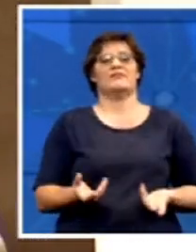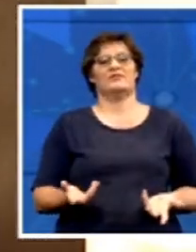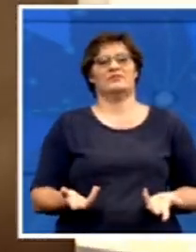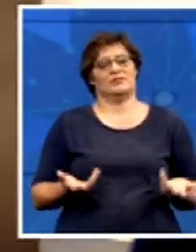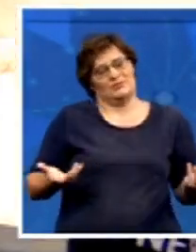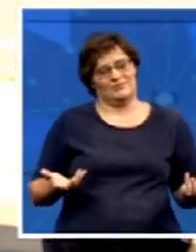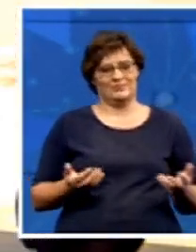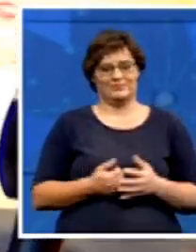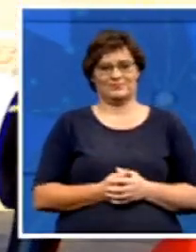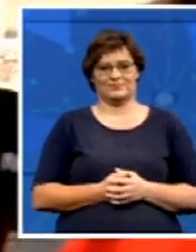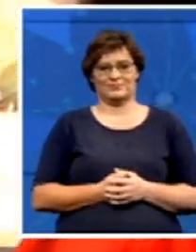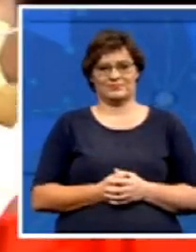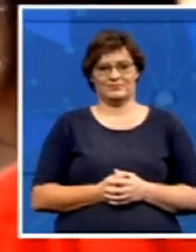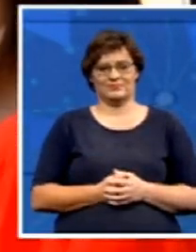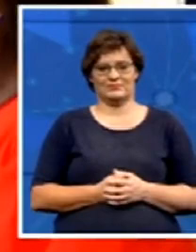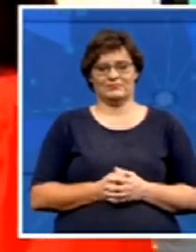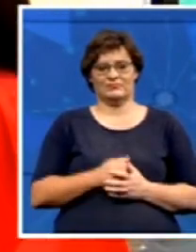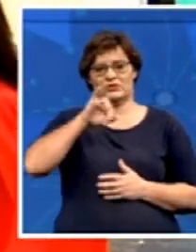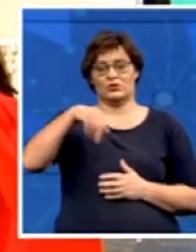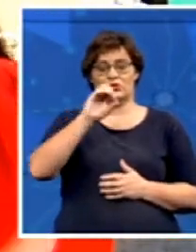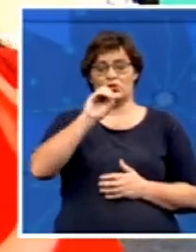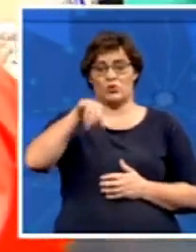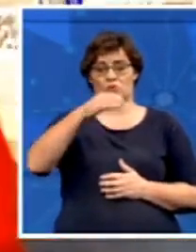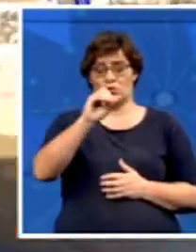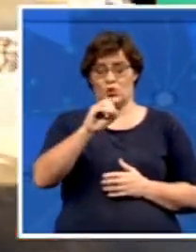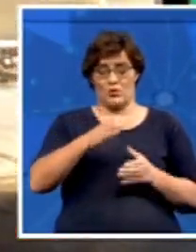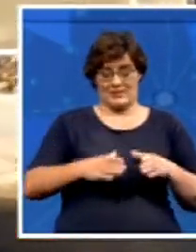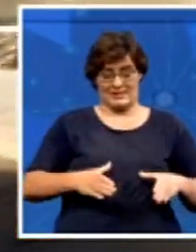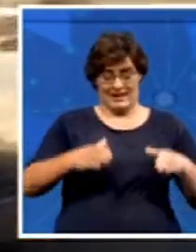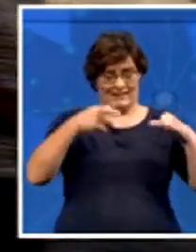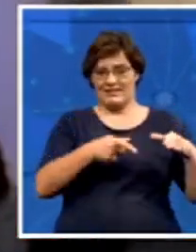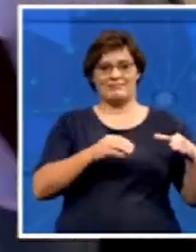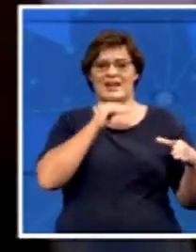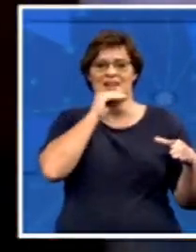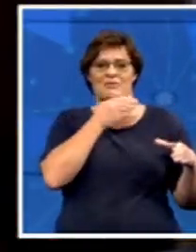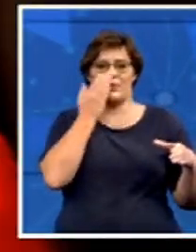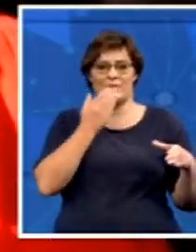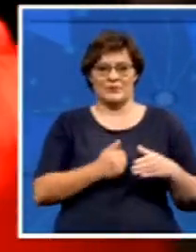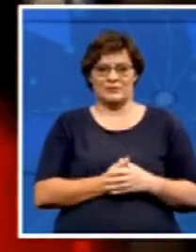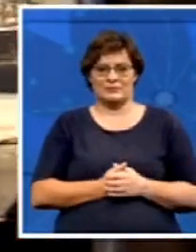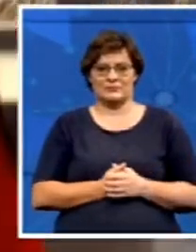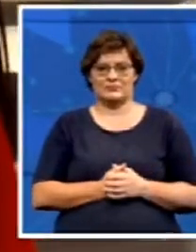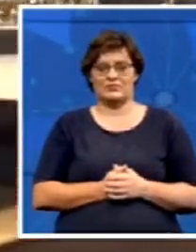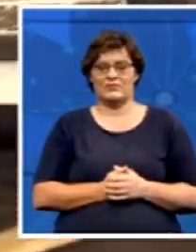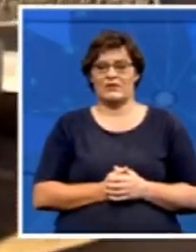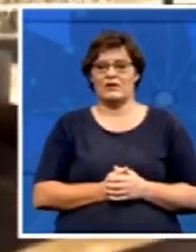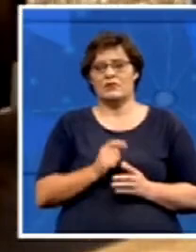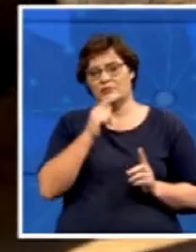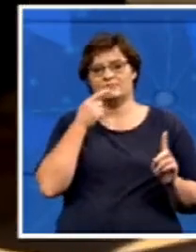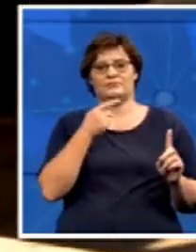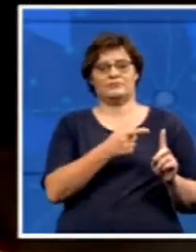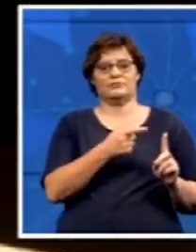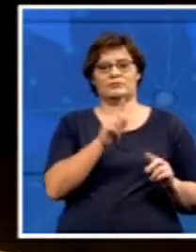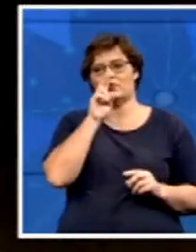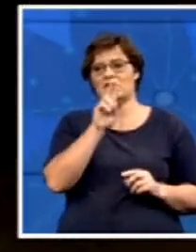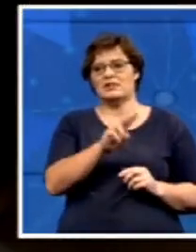tank, I guess, as a result of that rain, but not much of it. Sir, thank you very much. We're going to walk towards the side, Desiree. You'll see here, I guess the